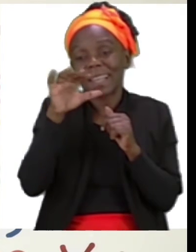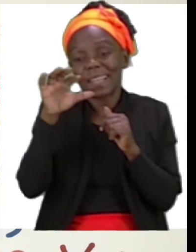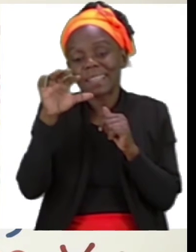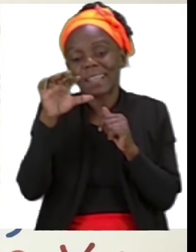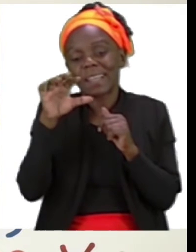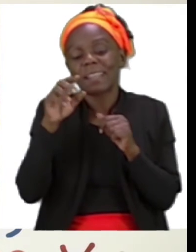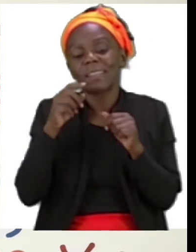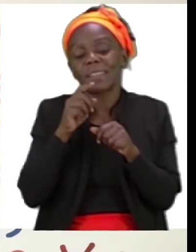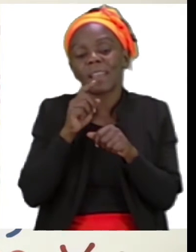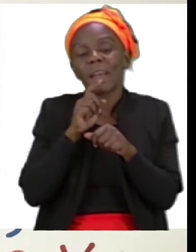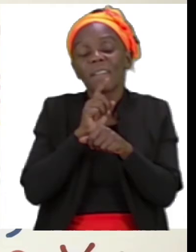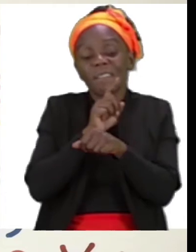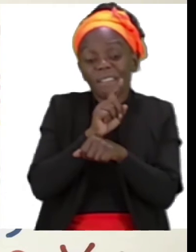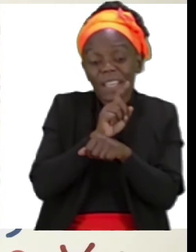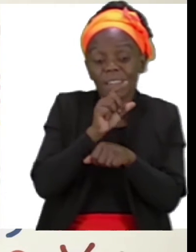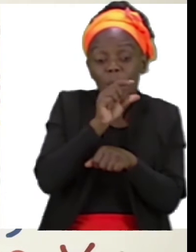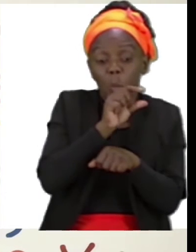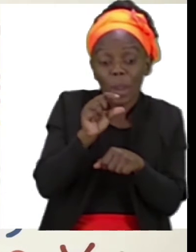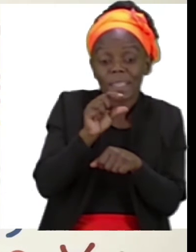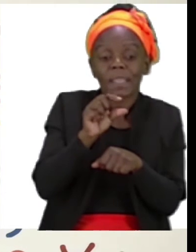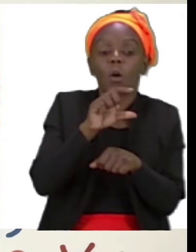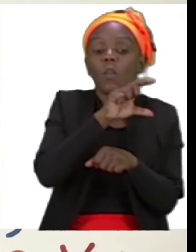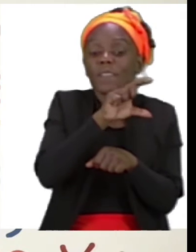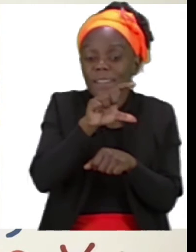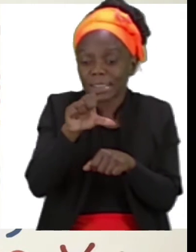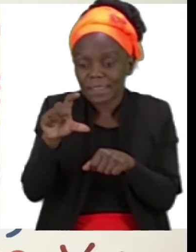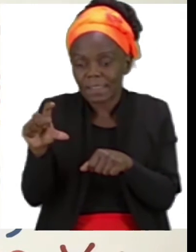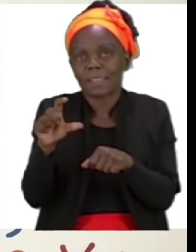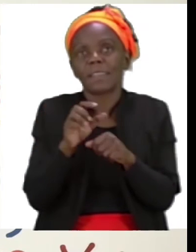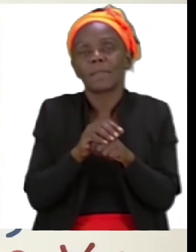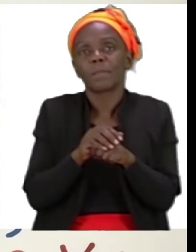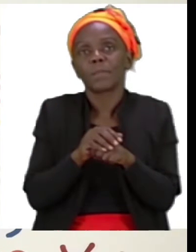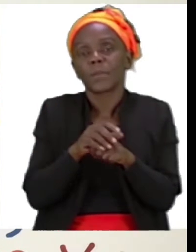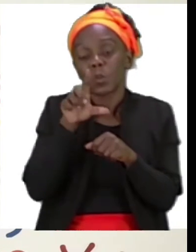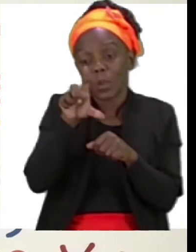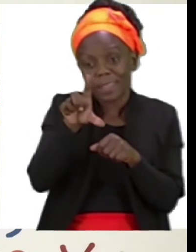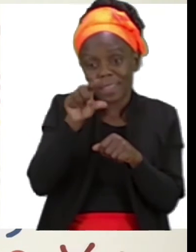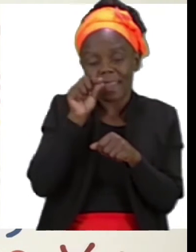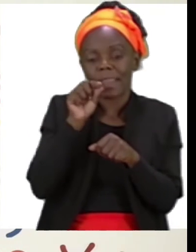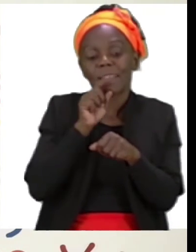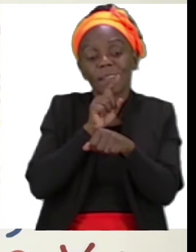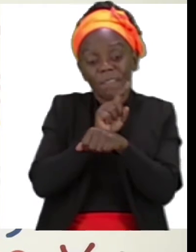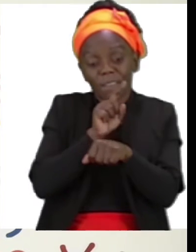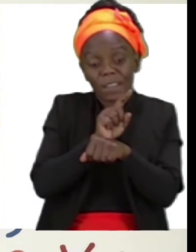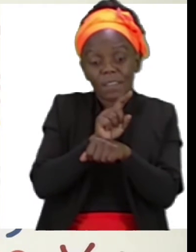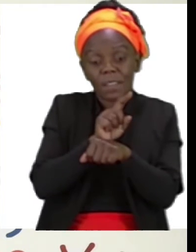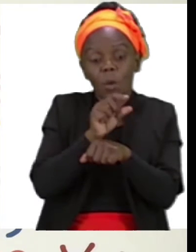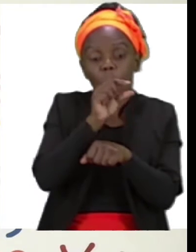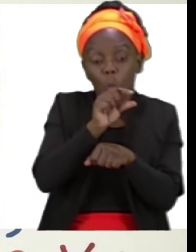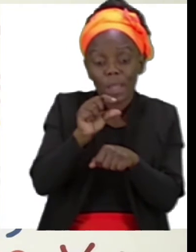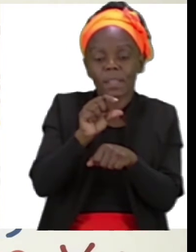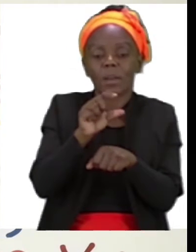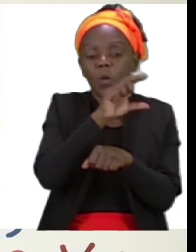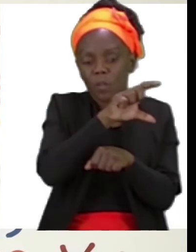to write. So I want you to write the word the with the capital letter T. So